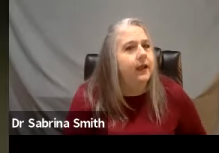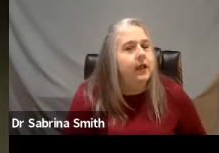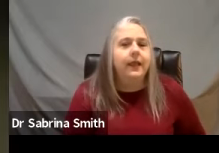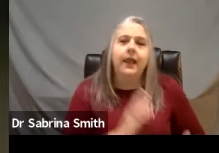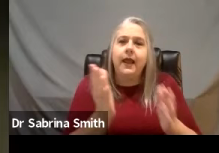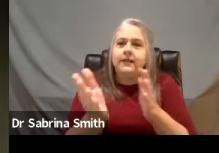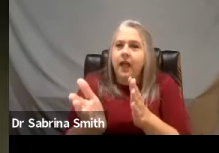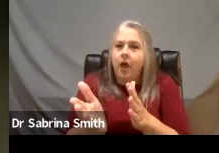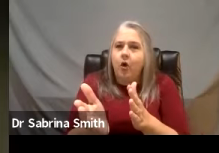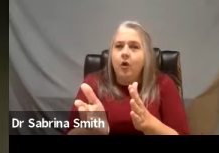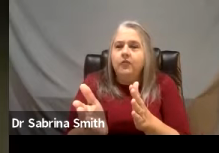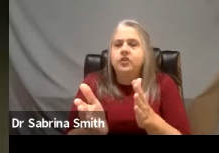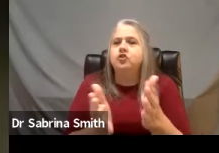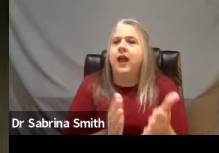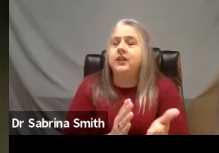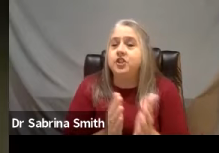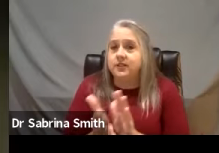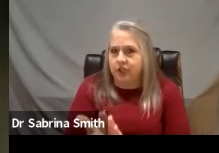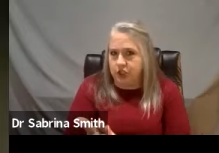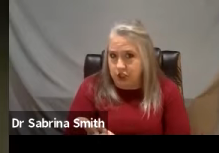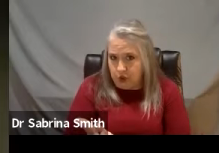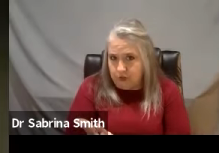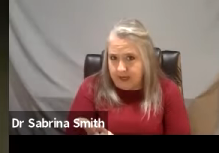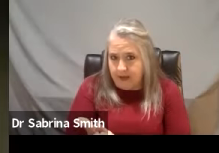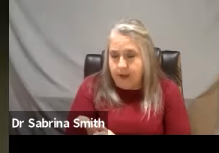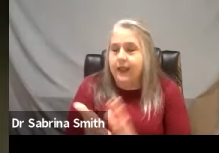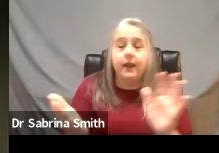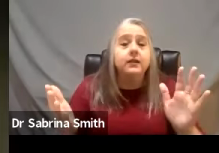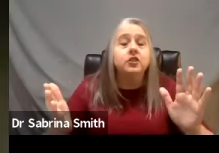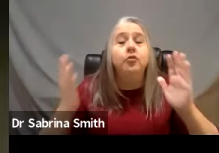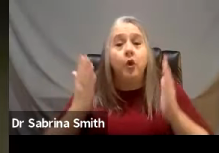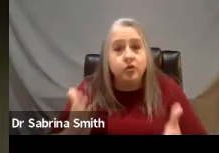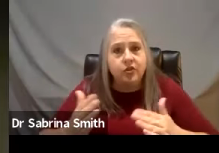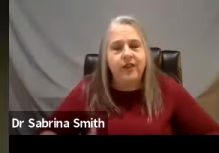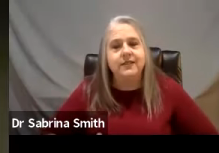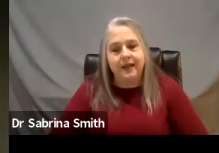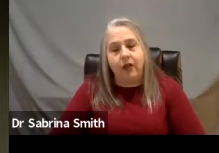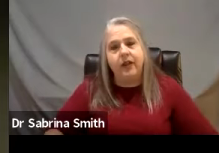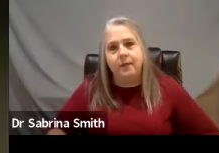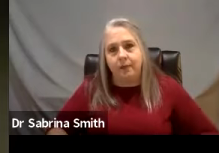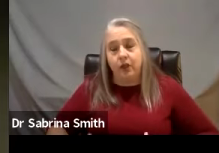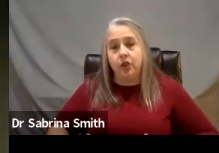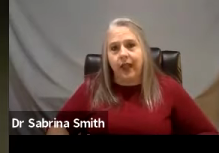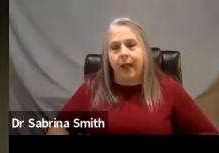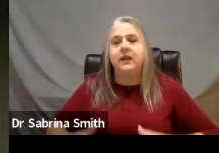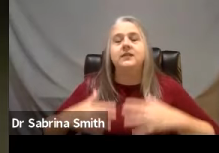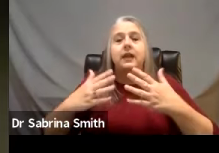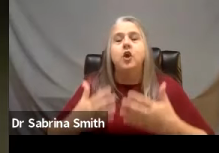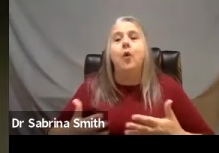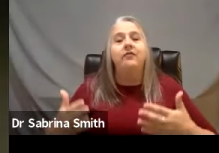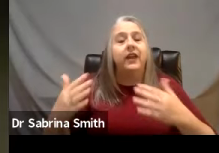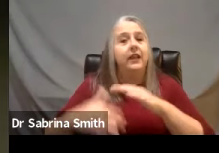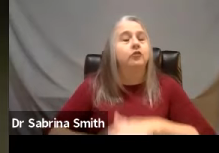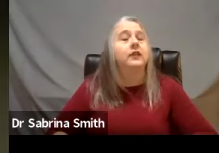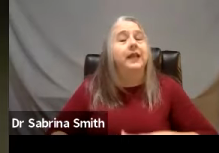saying? Can I tell the strategies that she's using? And so those are the things now that I'm able to look at because I